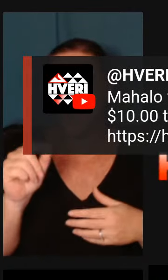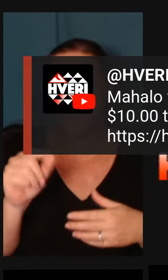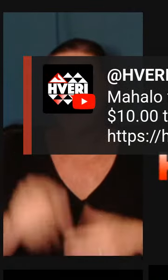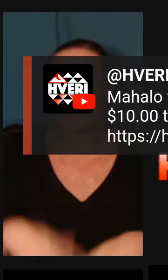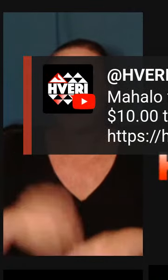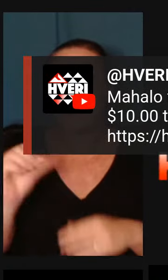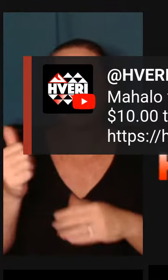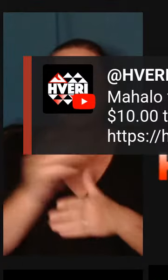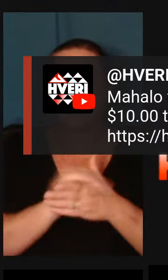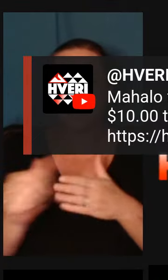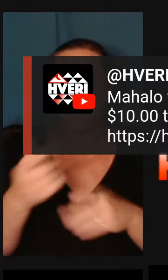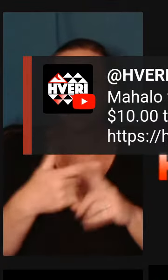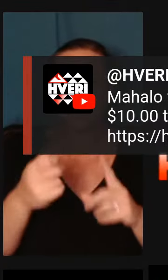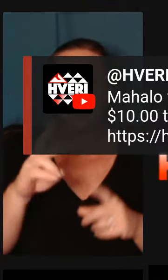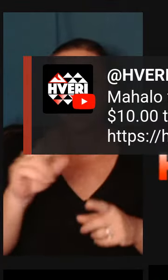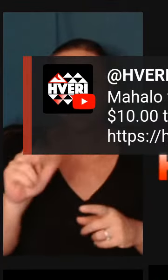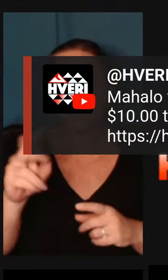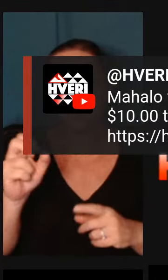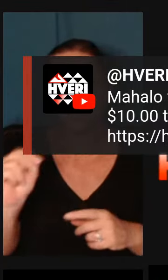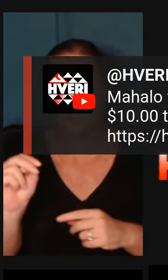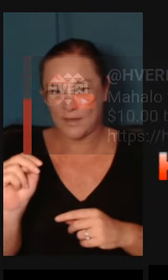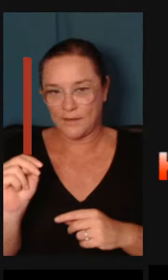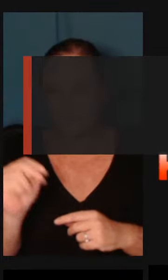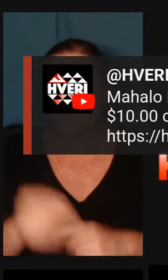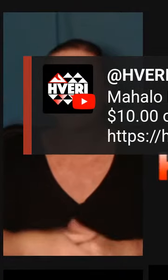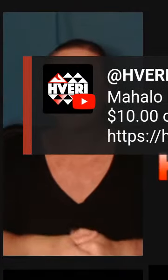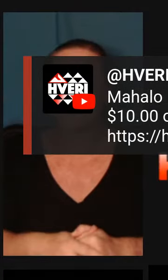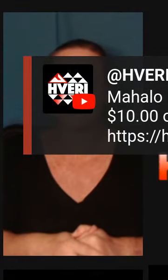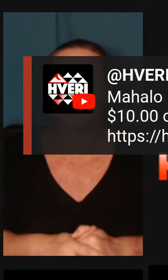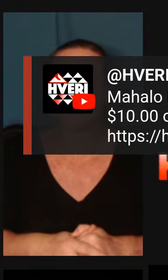$10 from Raven. I appreciate that there, Raven.